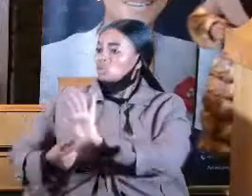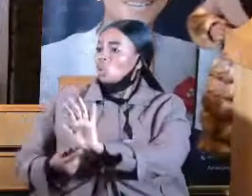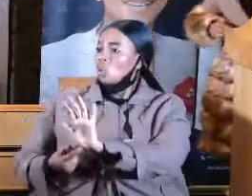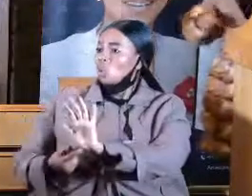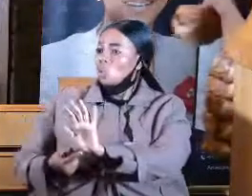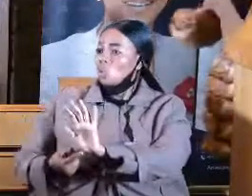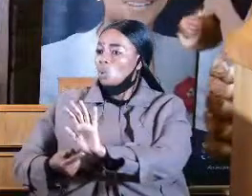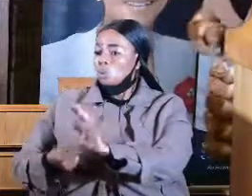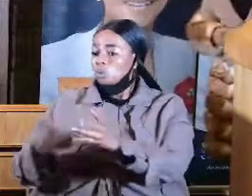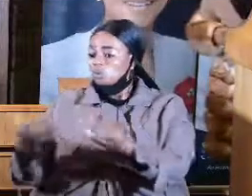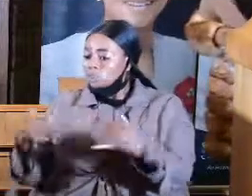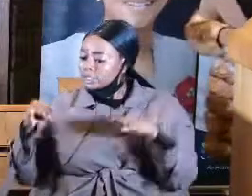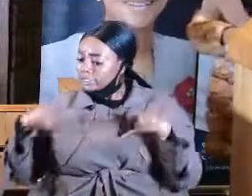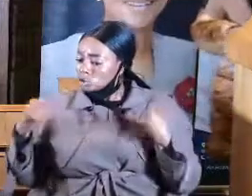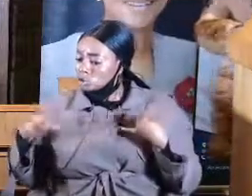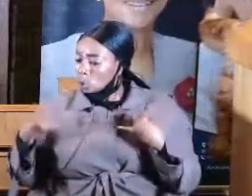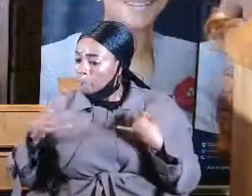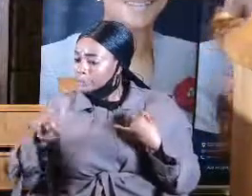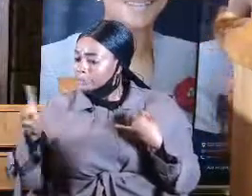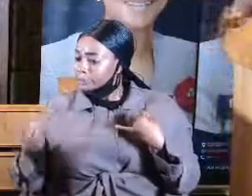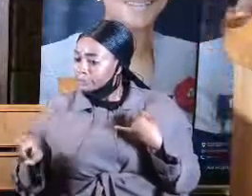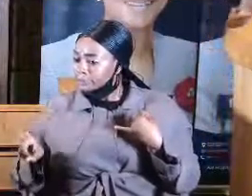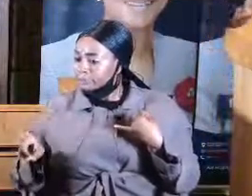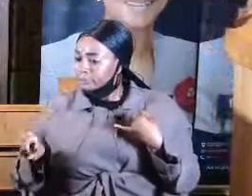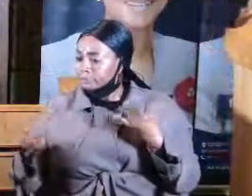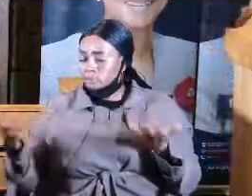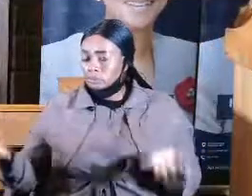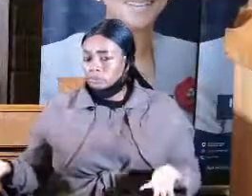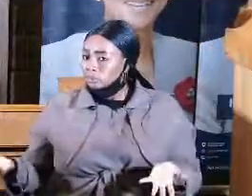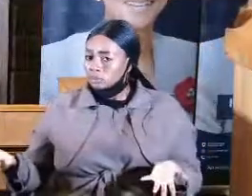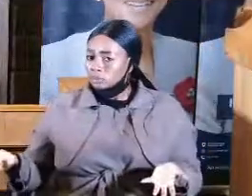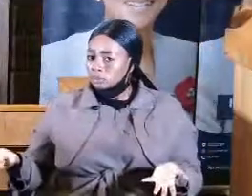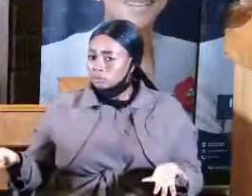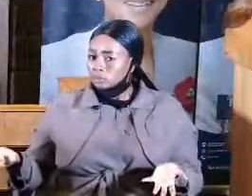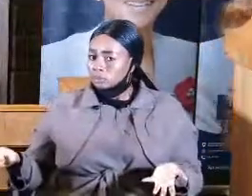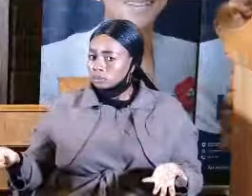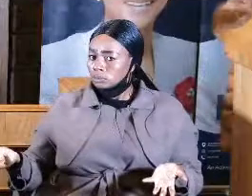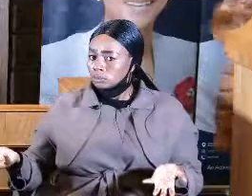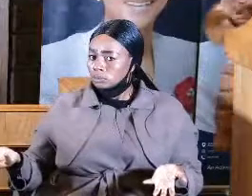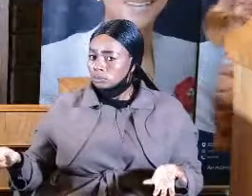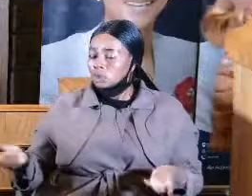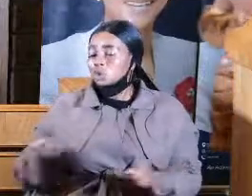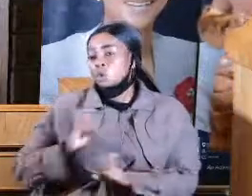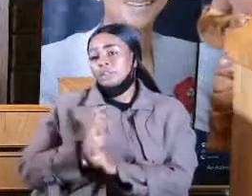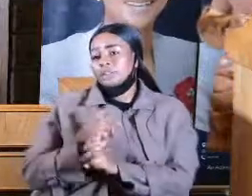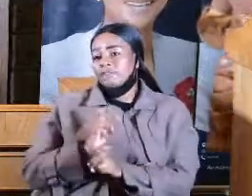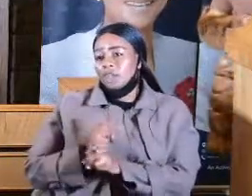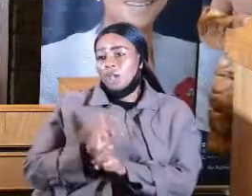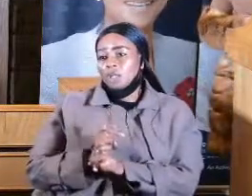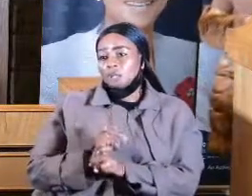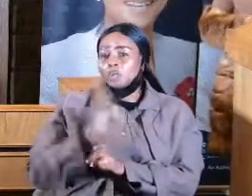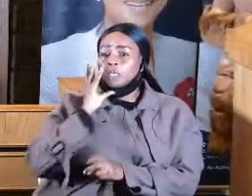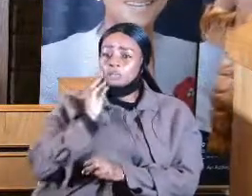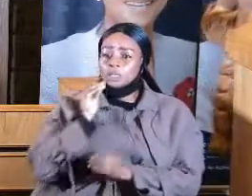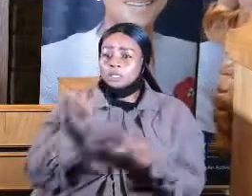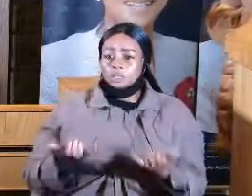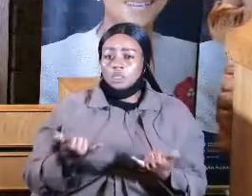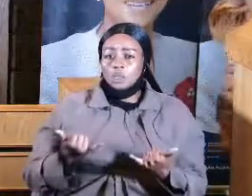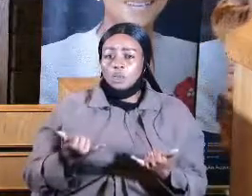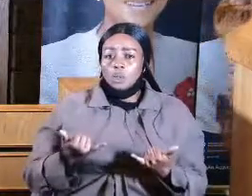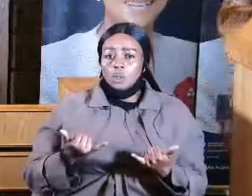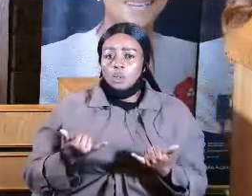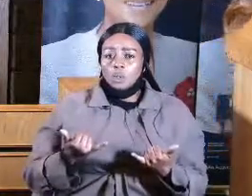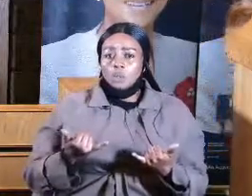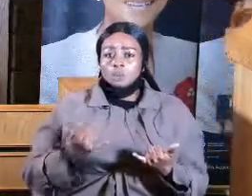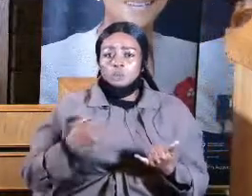that did you enjoy? You know, so those are the difficulties that we are facing. So